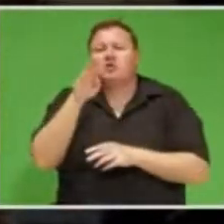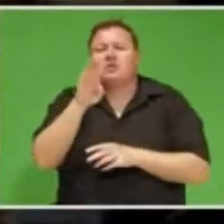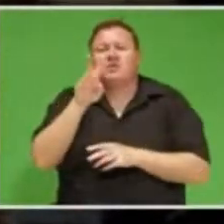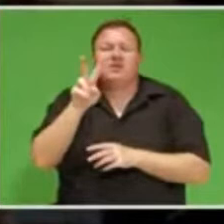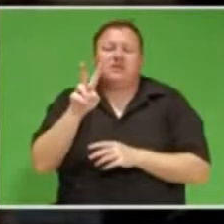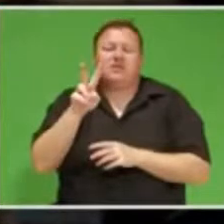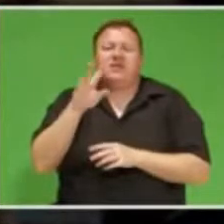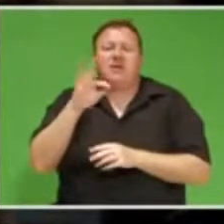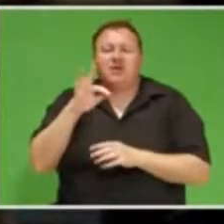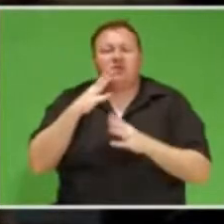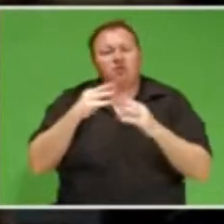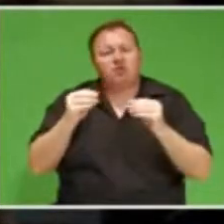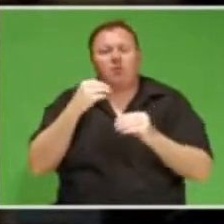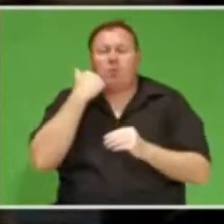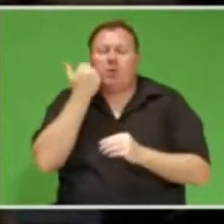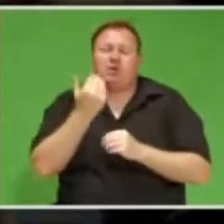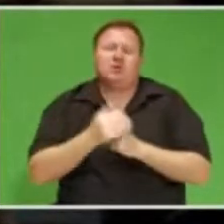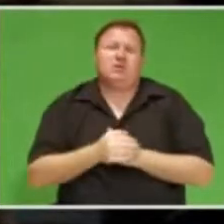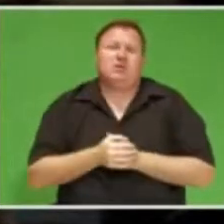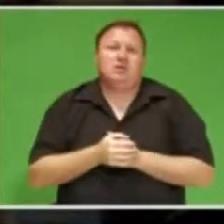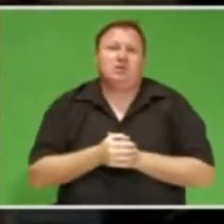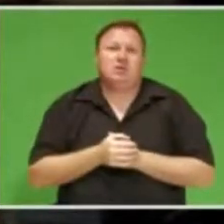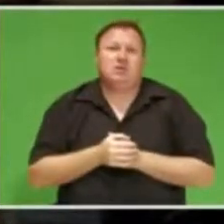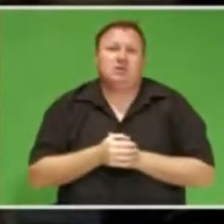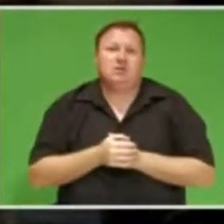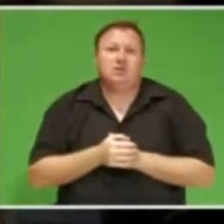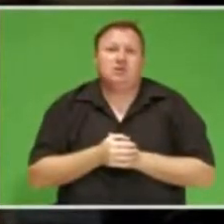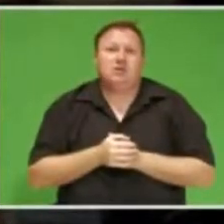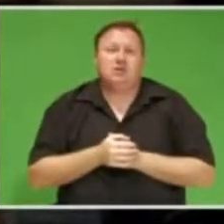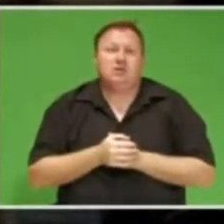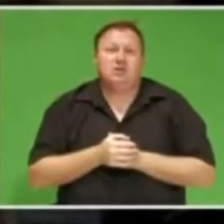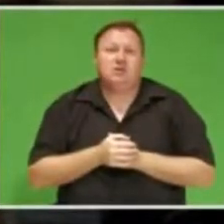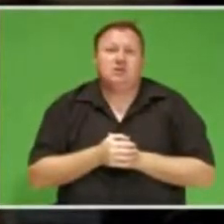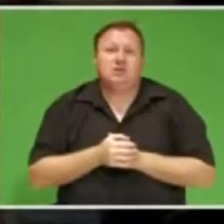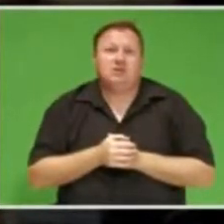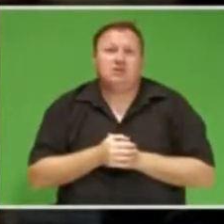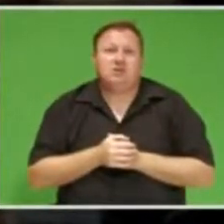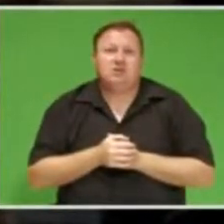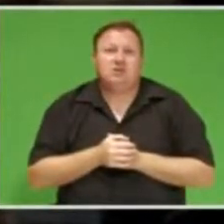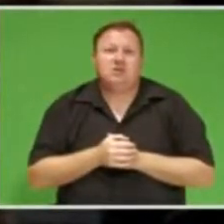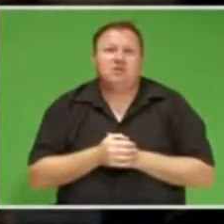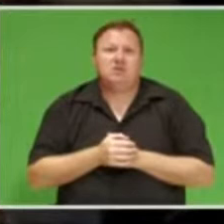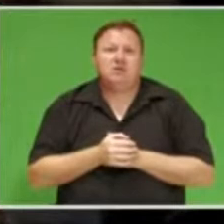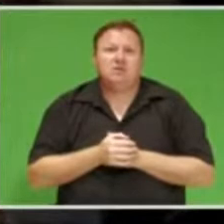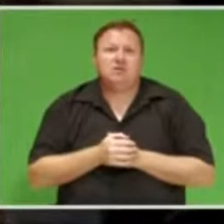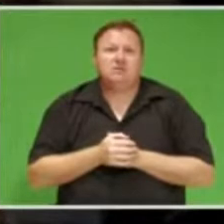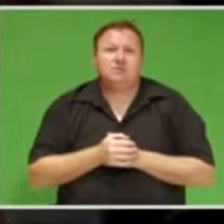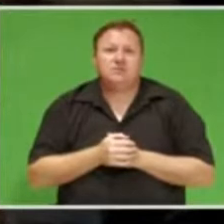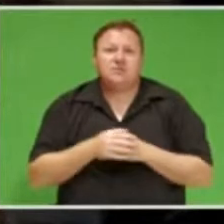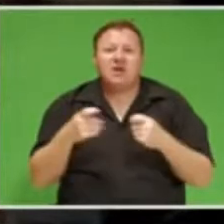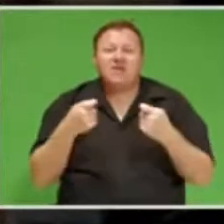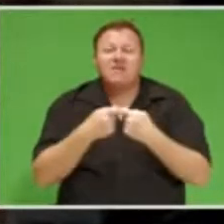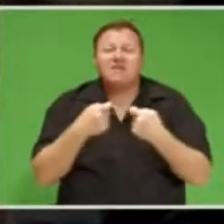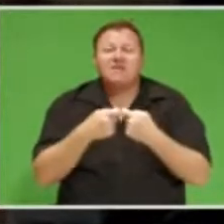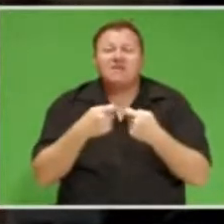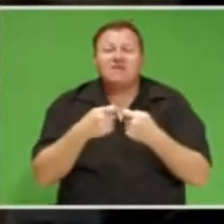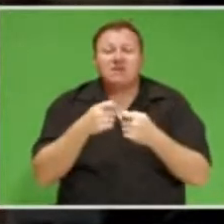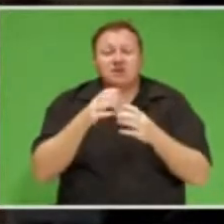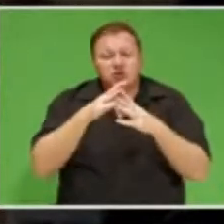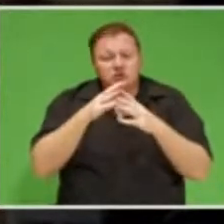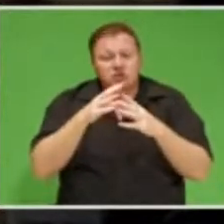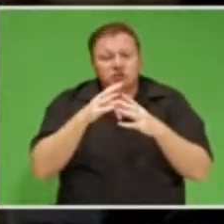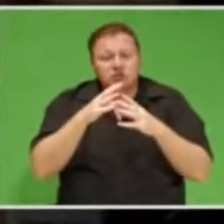One of the great successes of our effort to fight gender-based violence is the extent to which